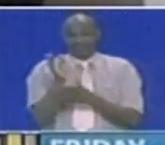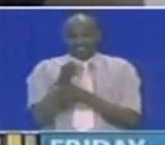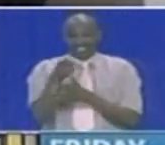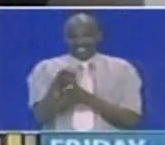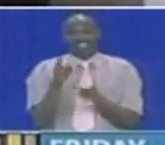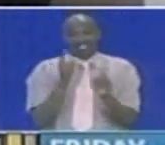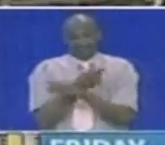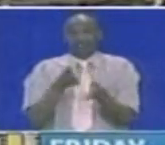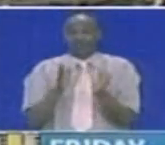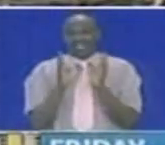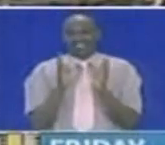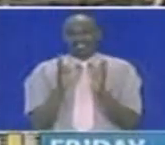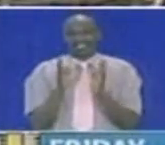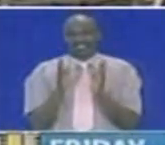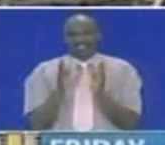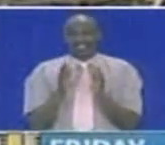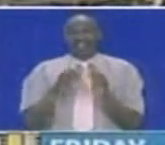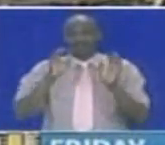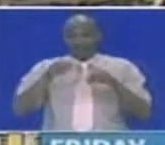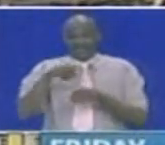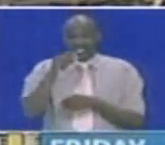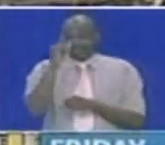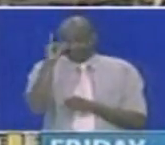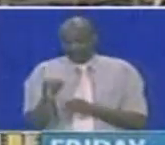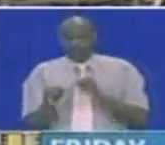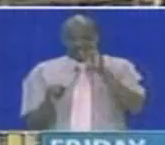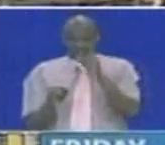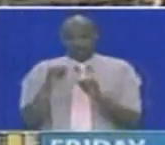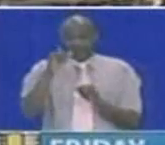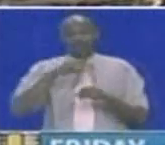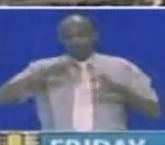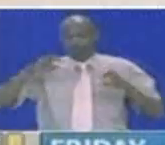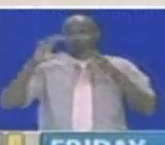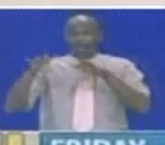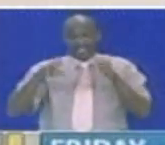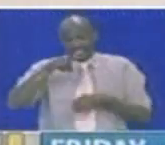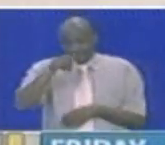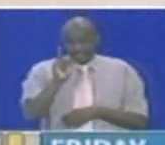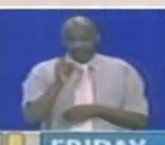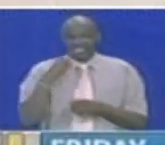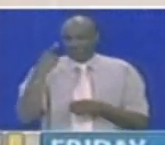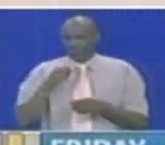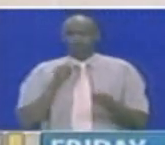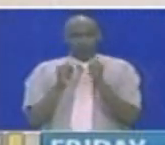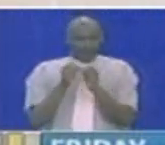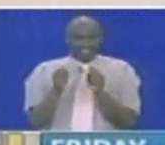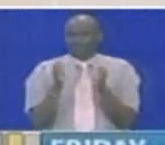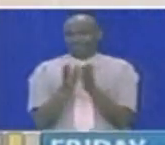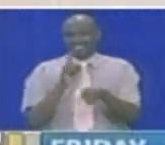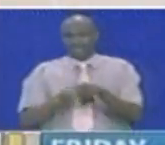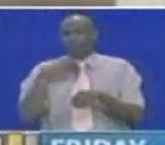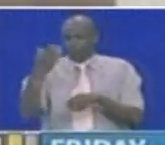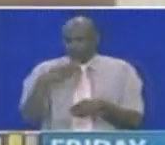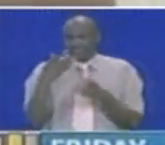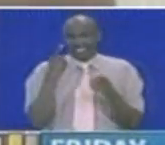been witnessed before. The farmers have been individually sourcing for markets for their fish, and it has been a race against time all the time